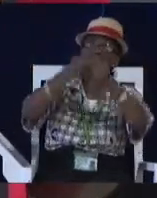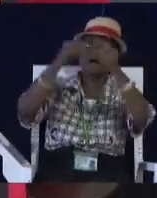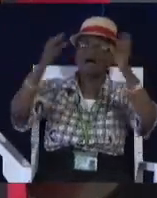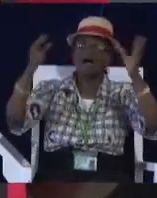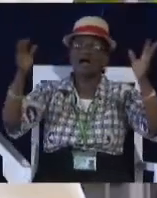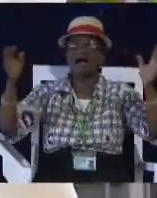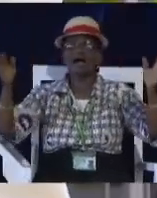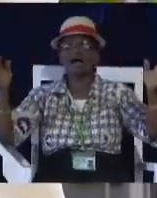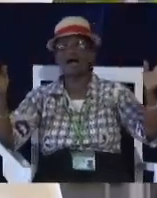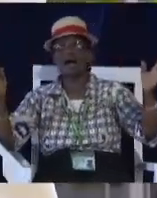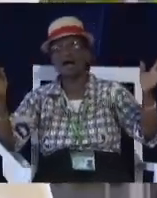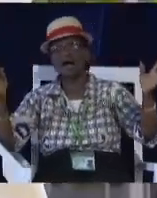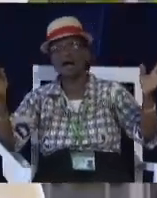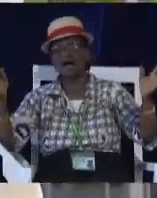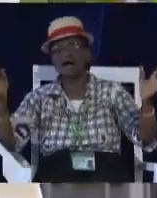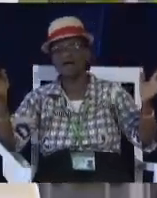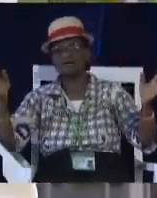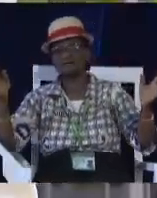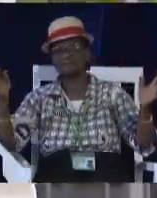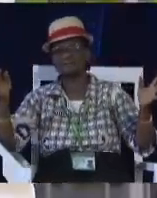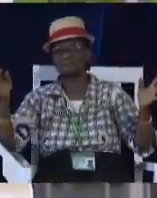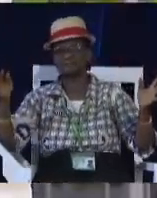alleluia.